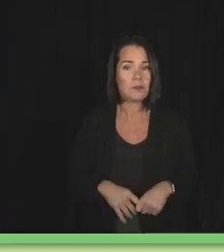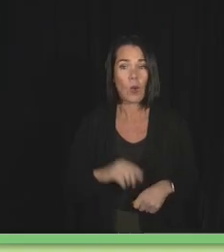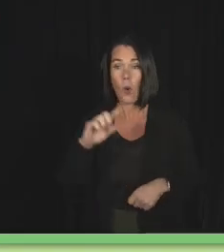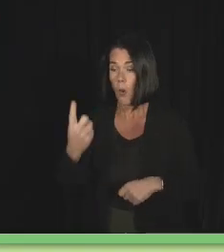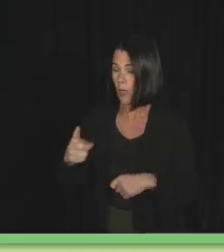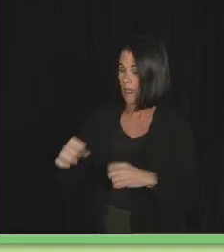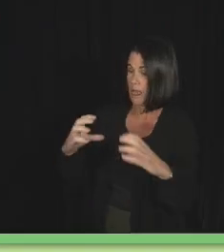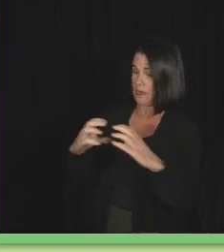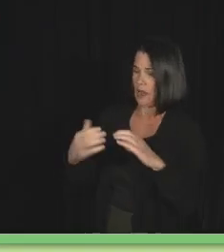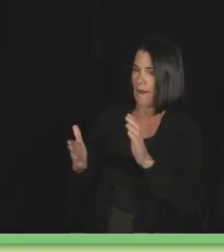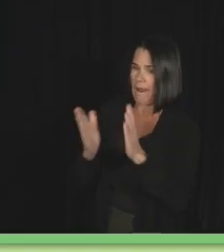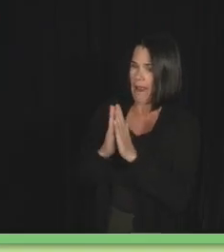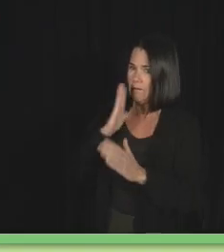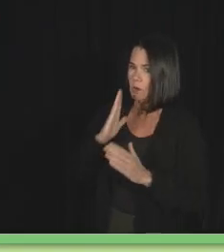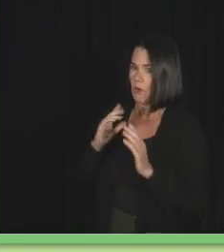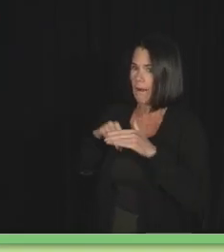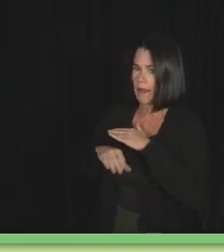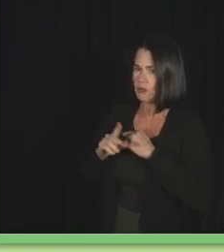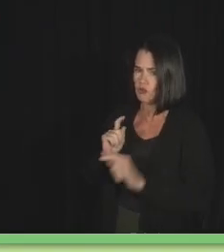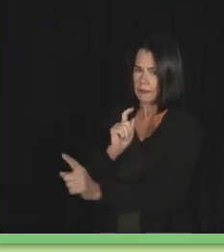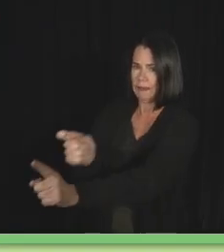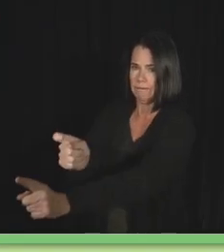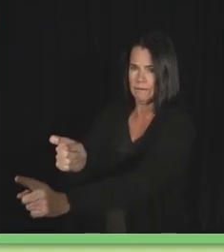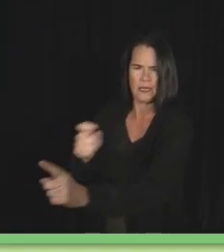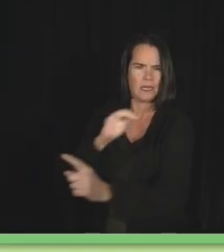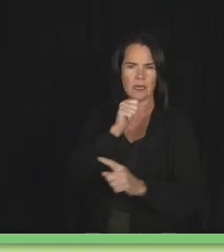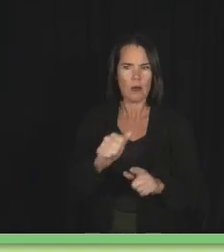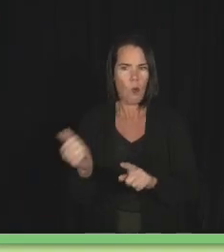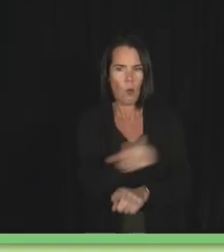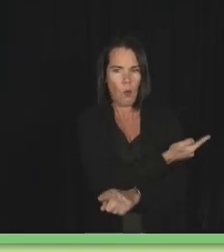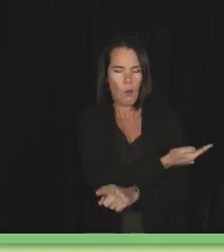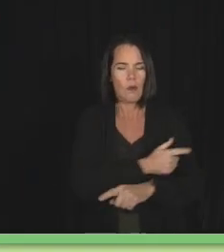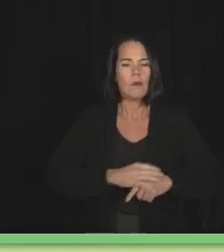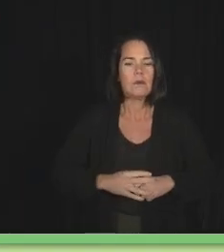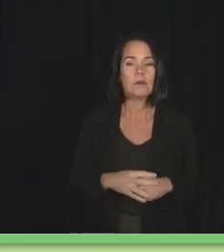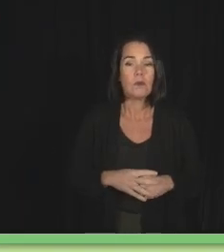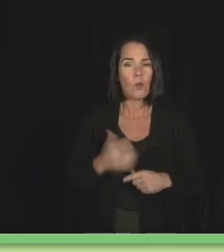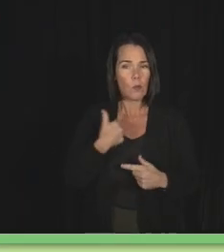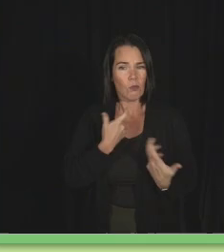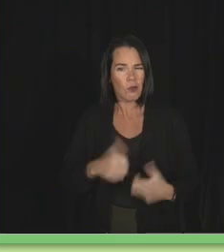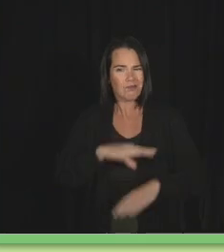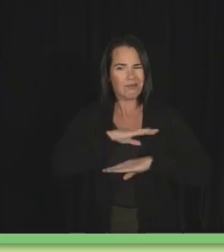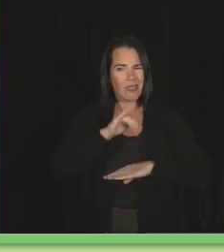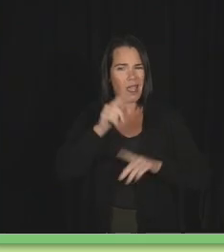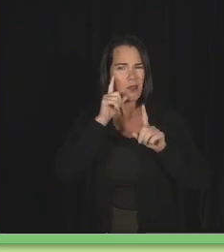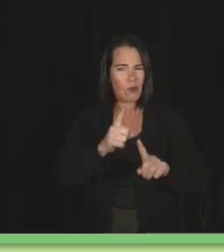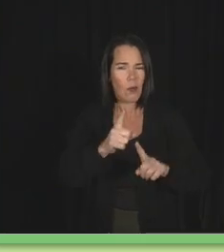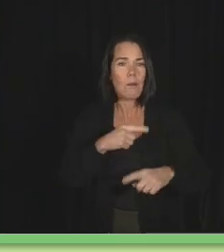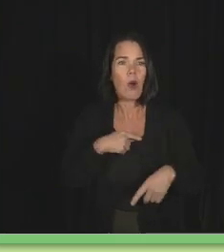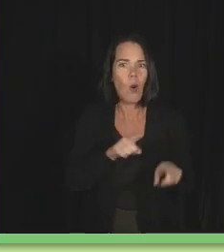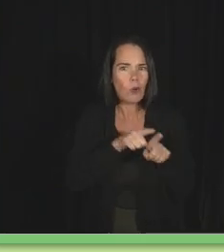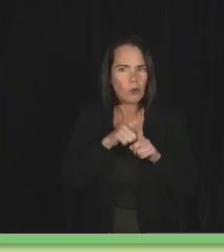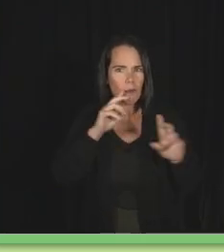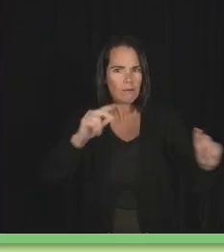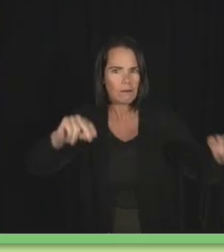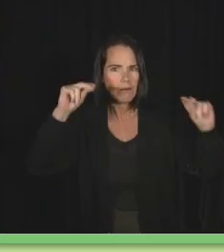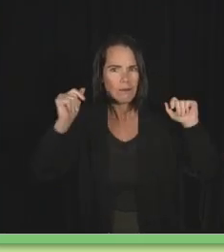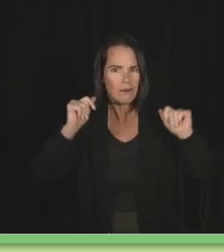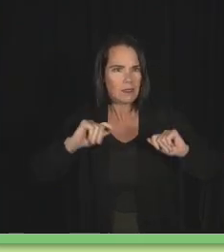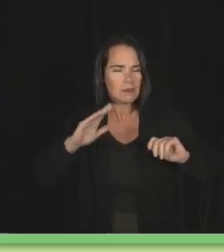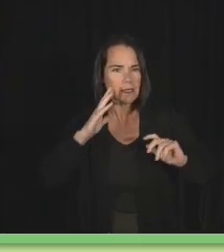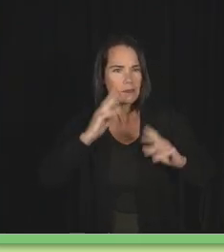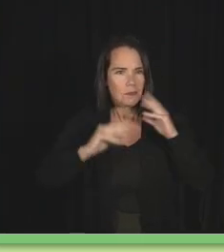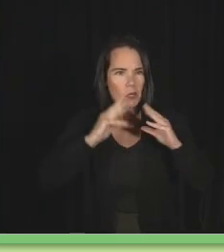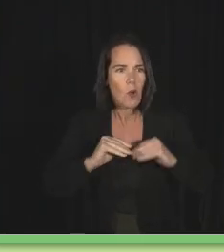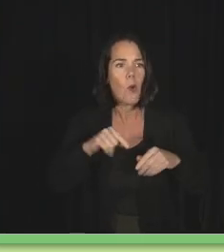requesting the access should get it. And we want to hit all these goals with a highly performant experience while respecting